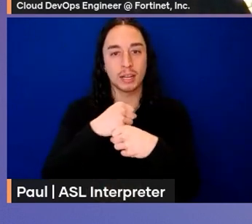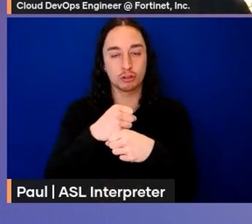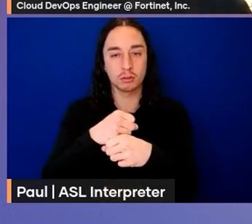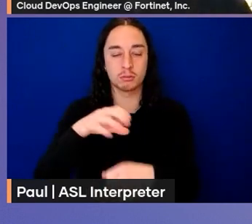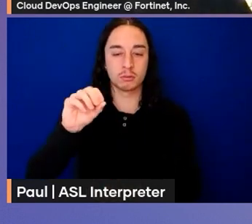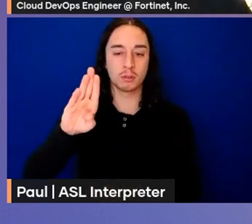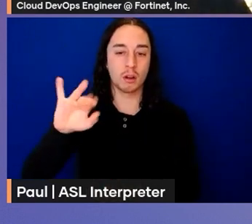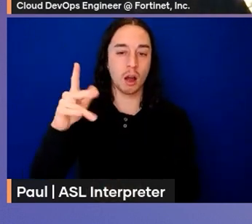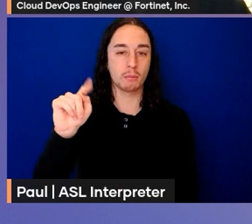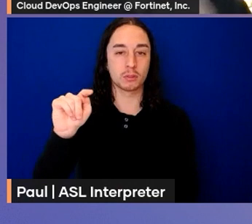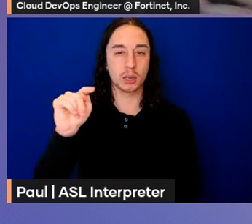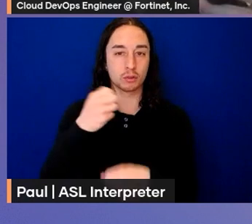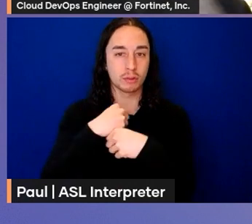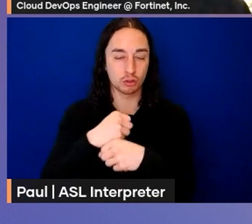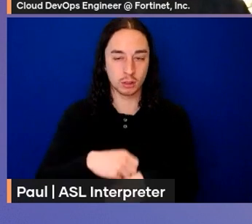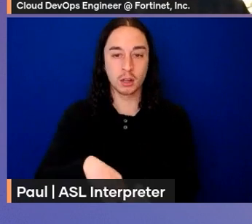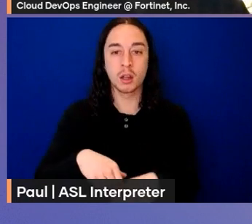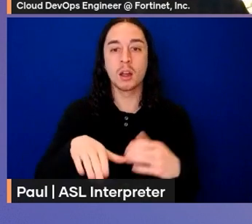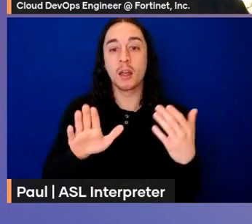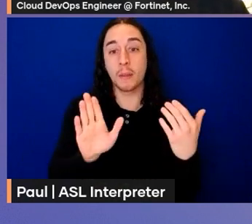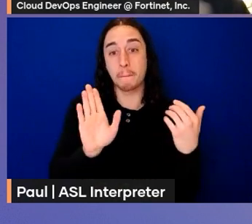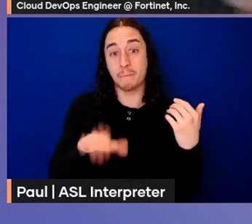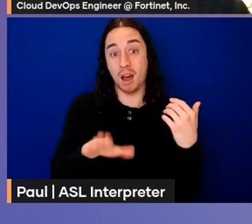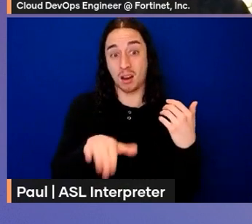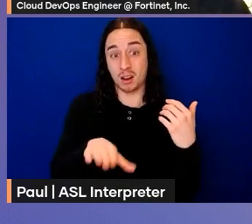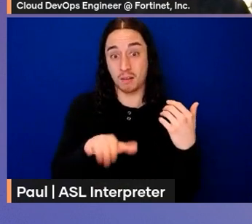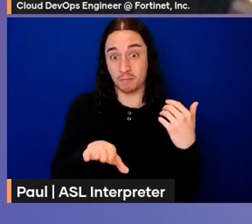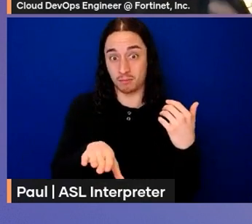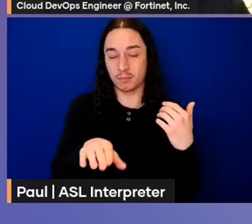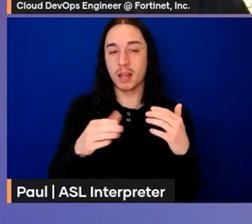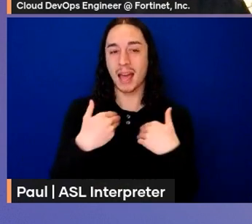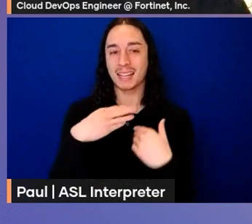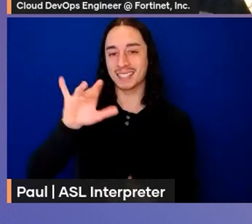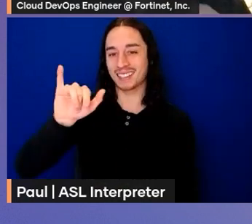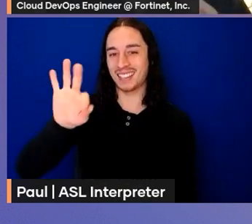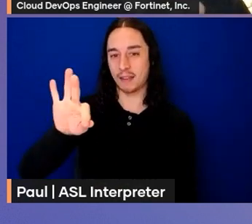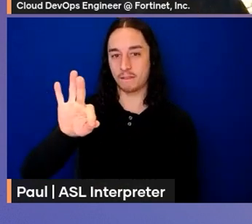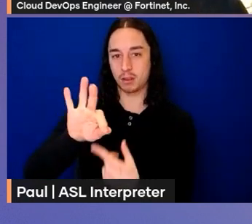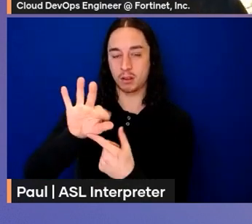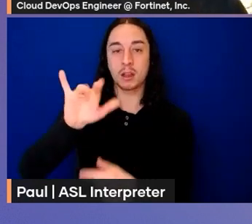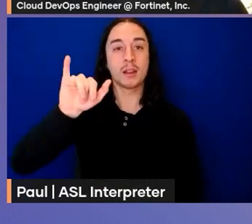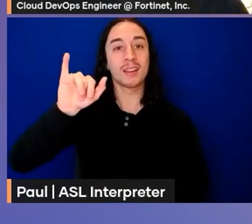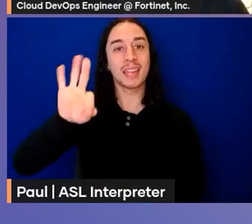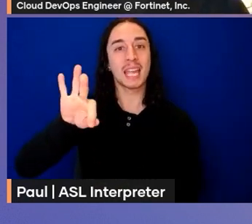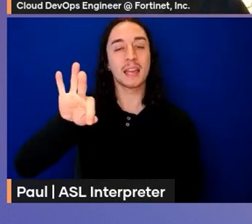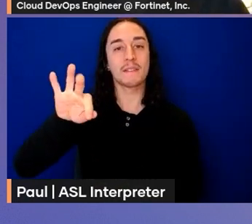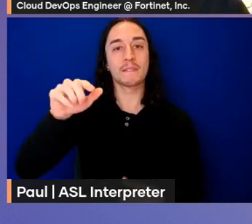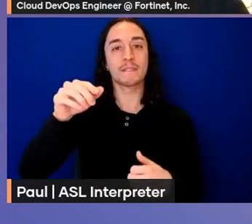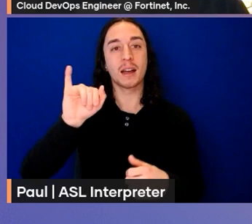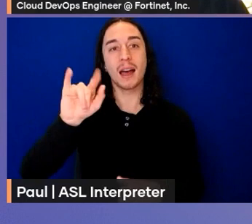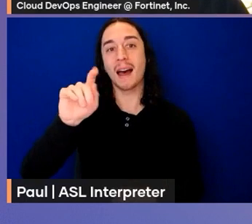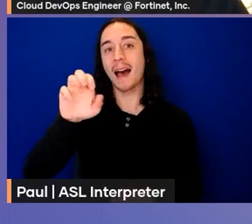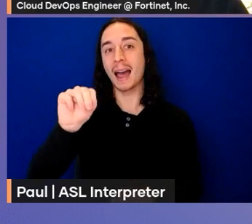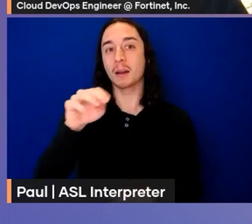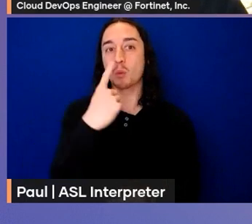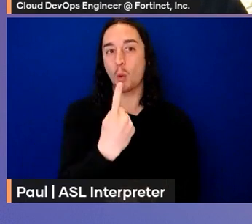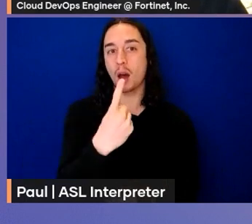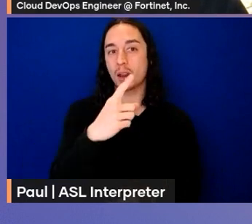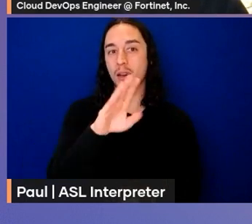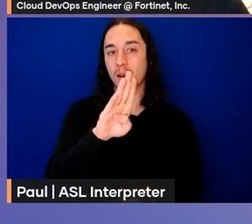very bottom, there's an if. If item 1 bastion is equal to